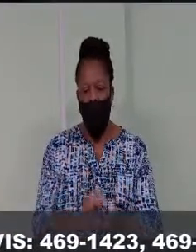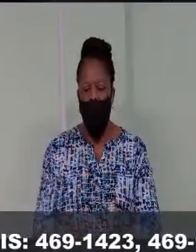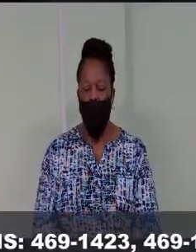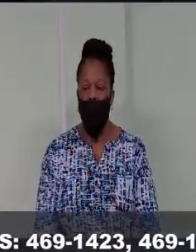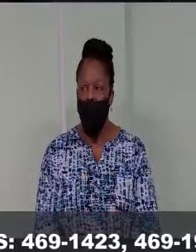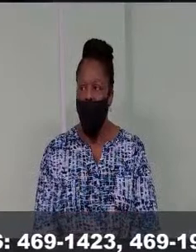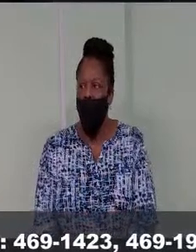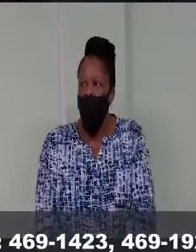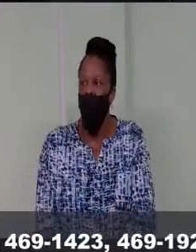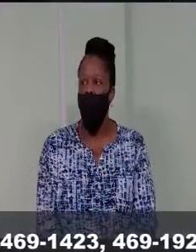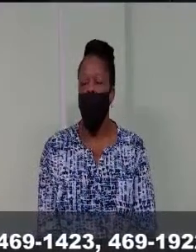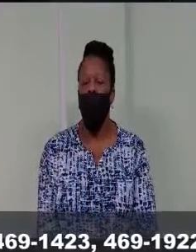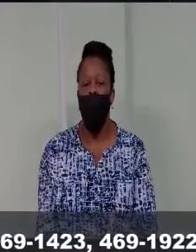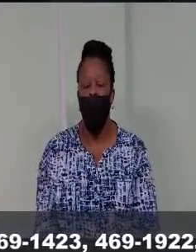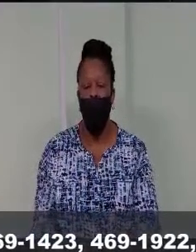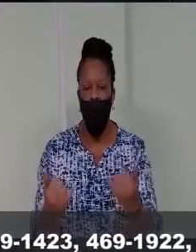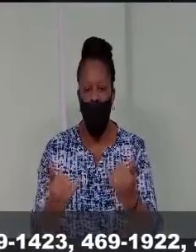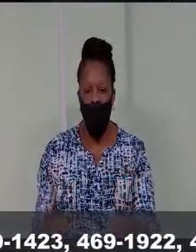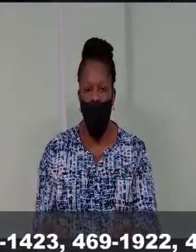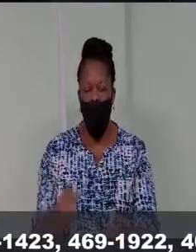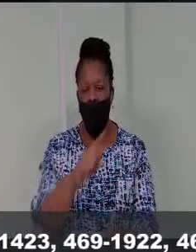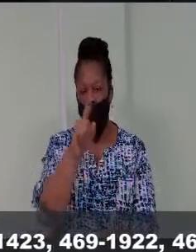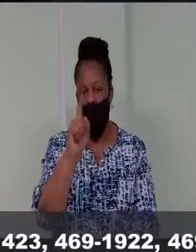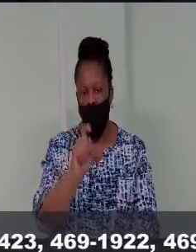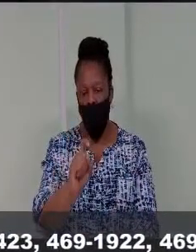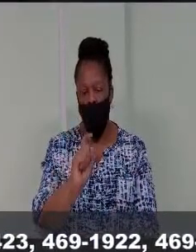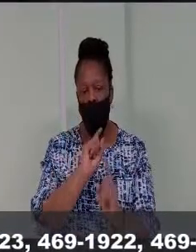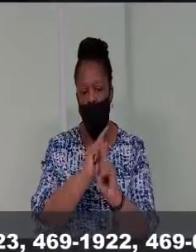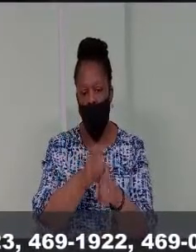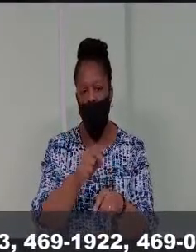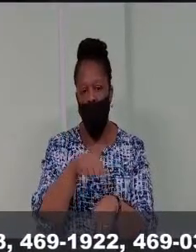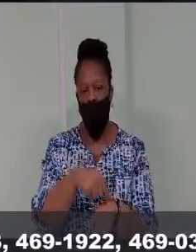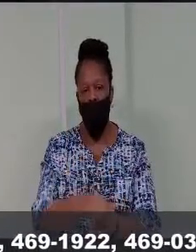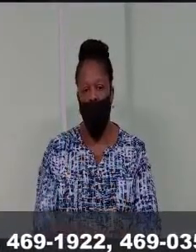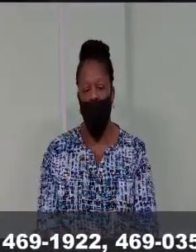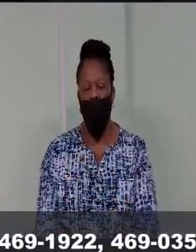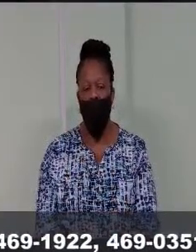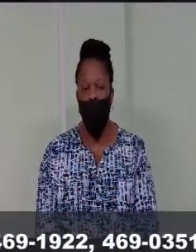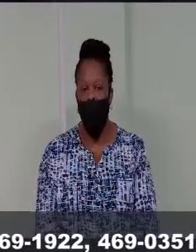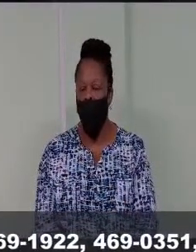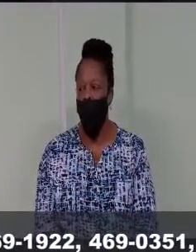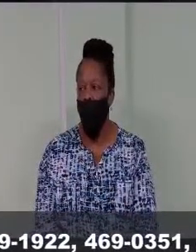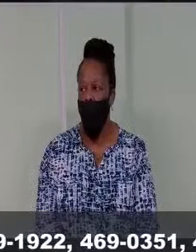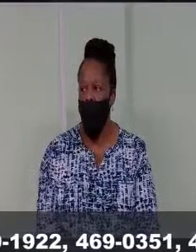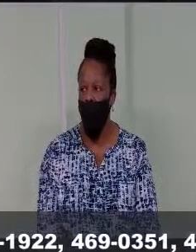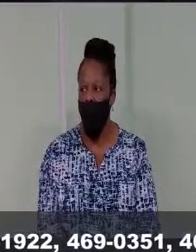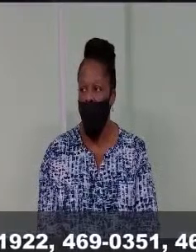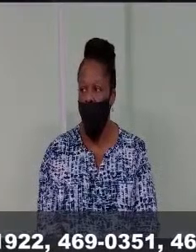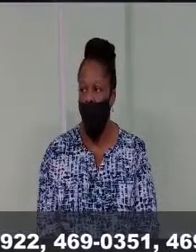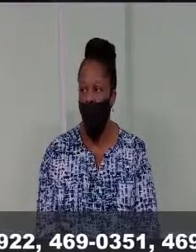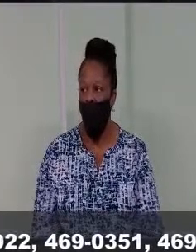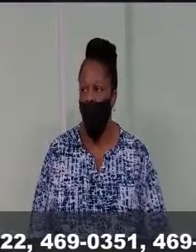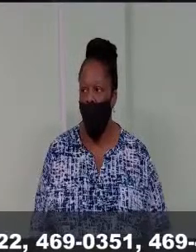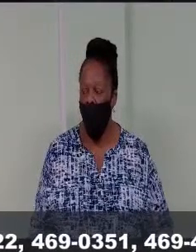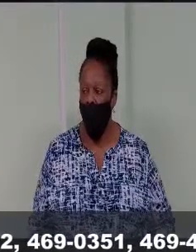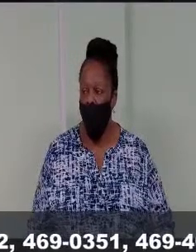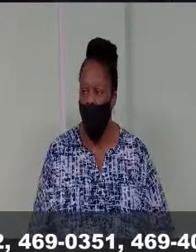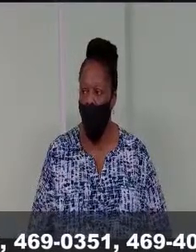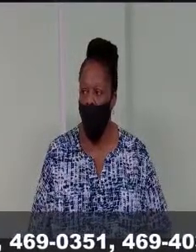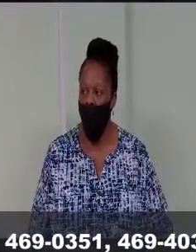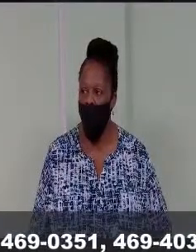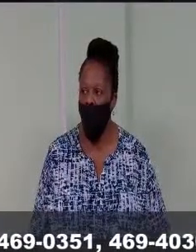have our question and answer segment, and I would start the